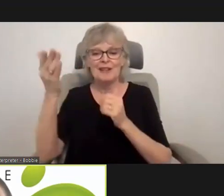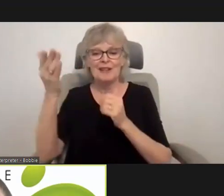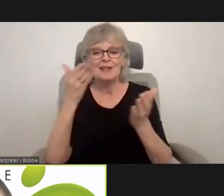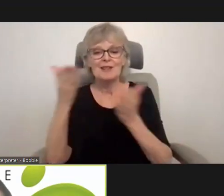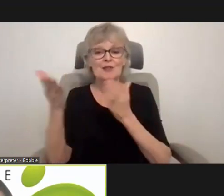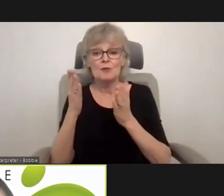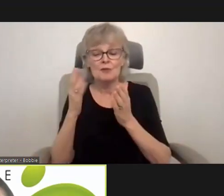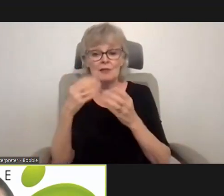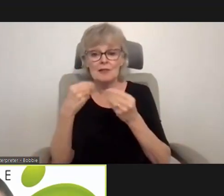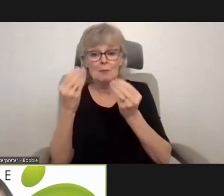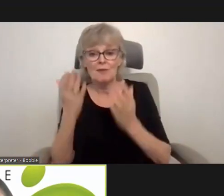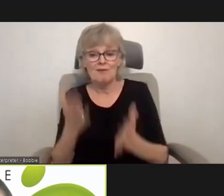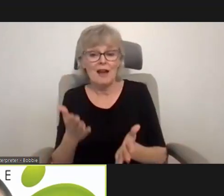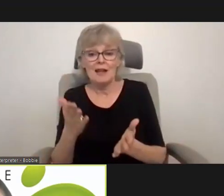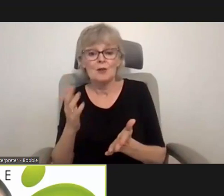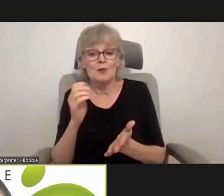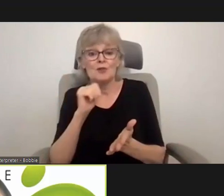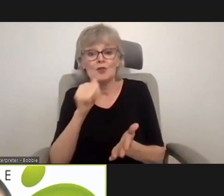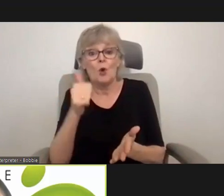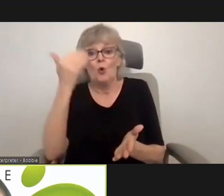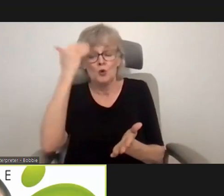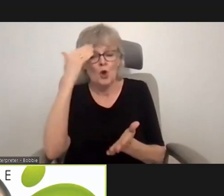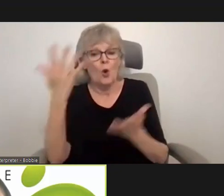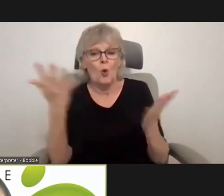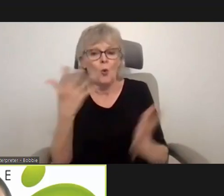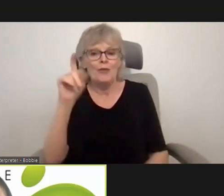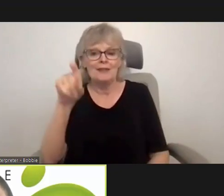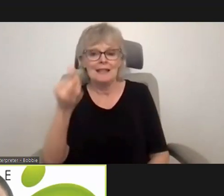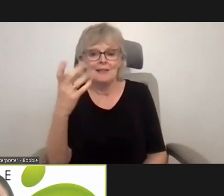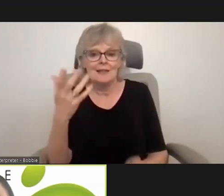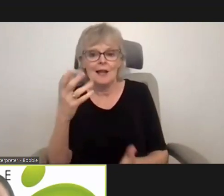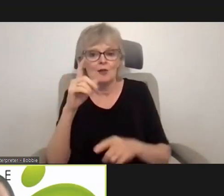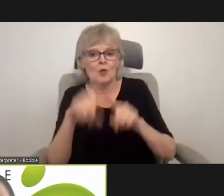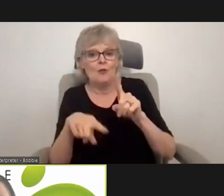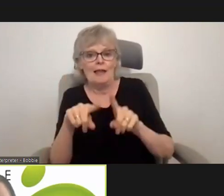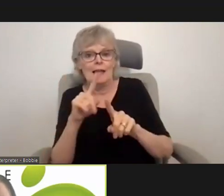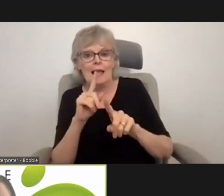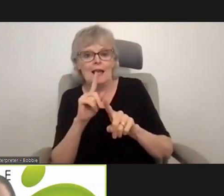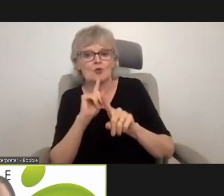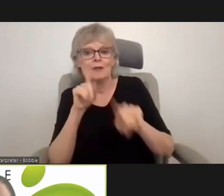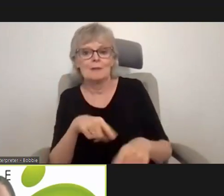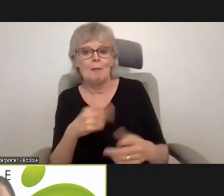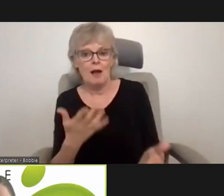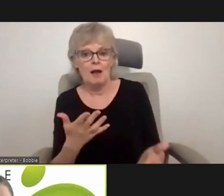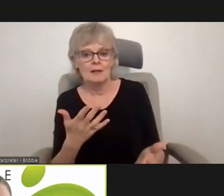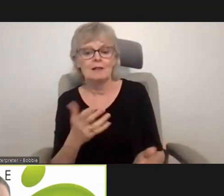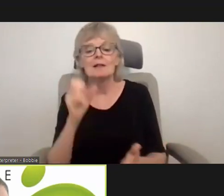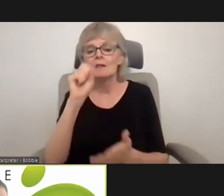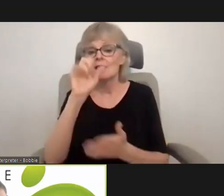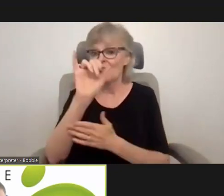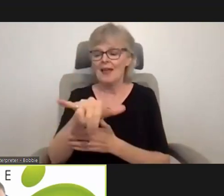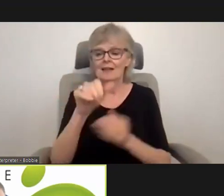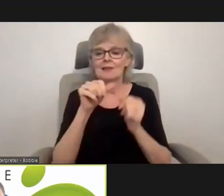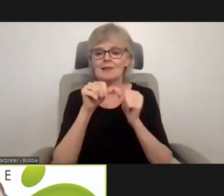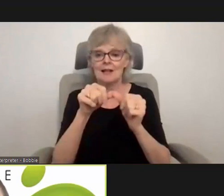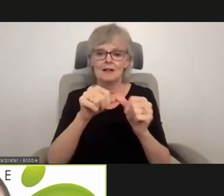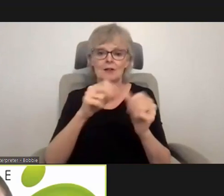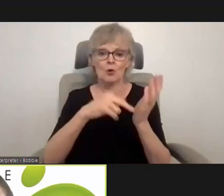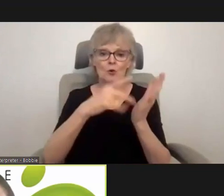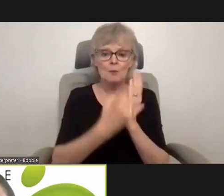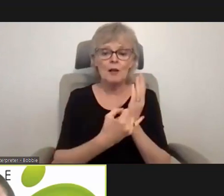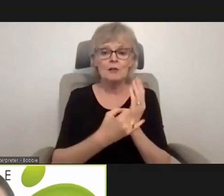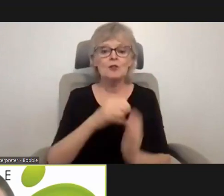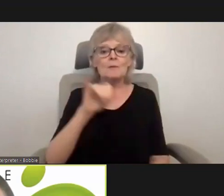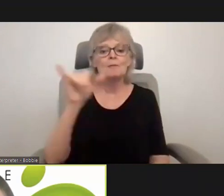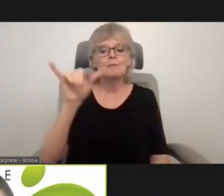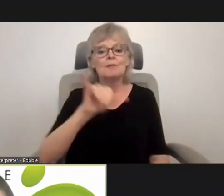need that they don't know exists. So that is an ongoing project. In addition, there's a